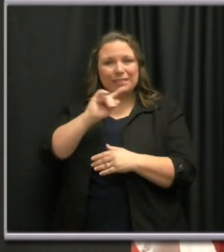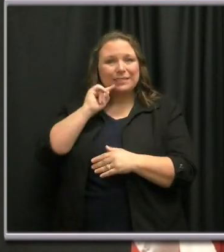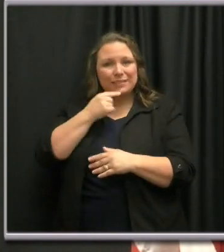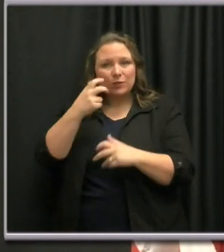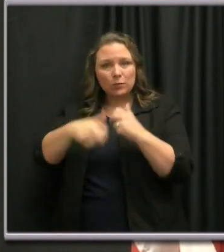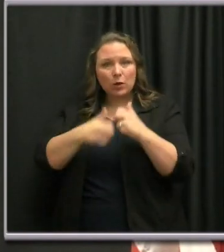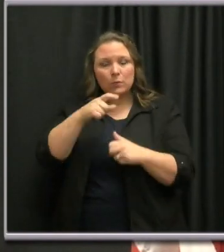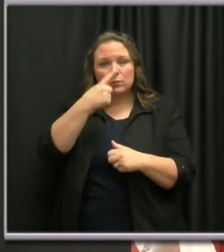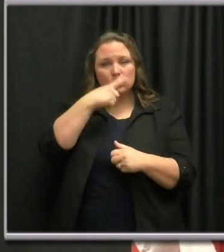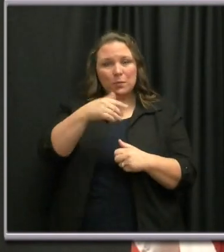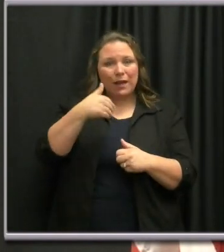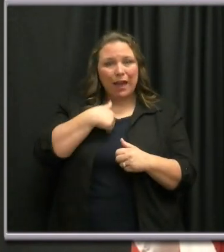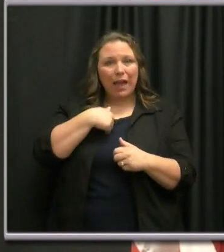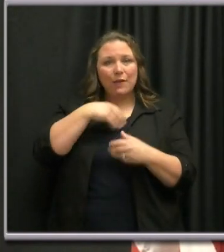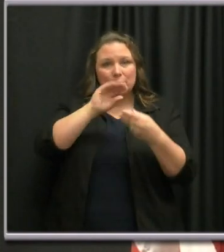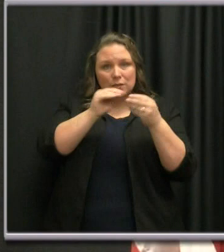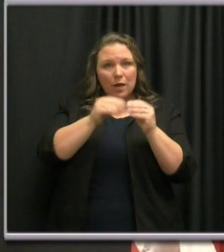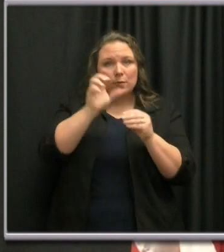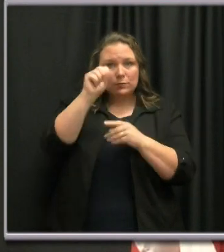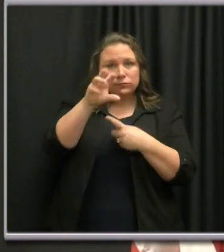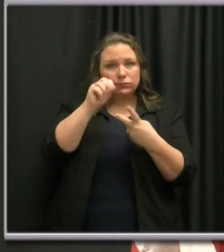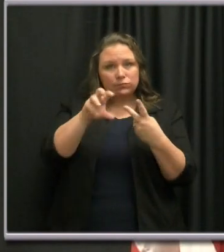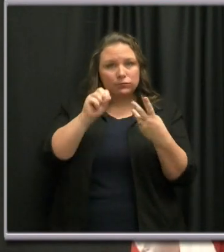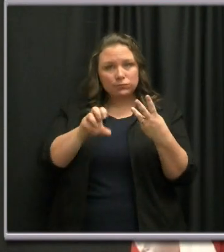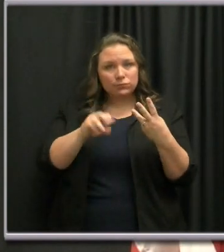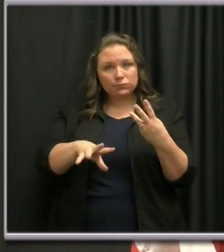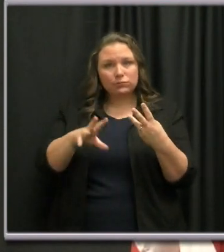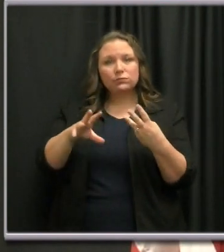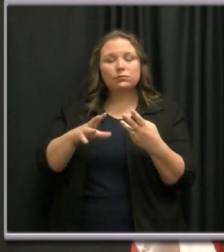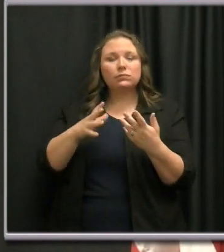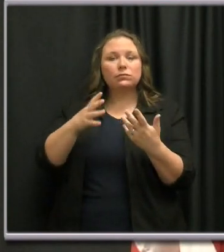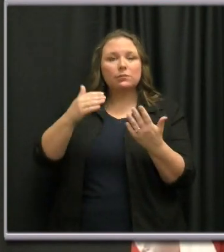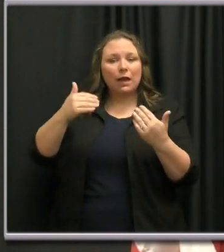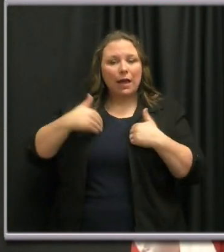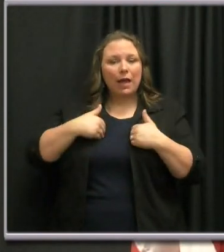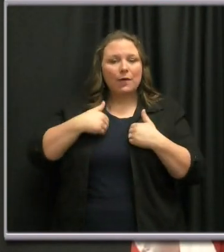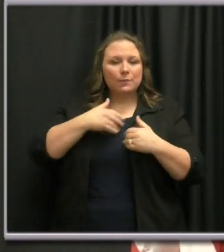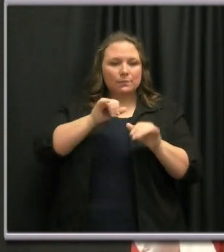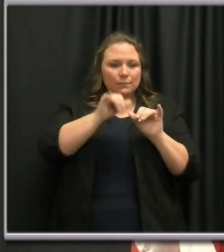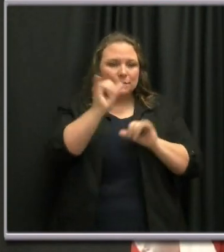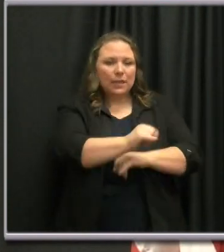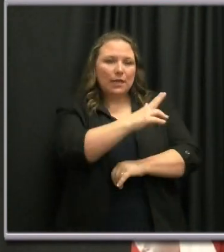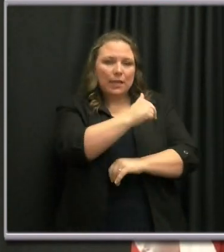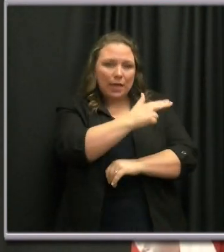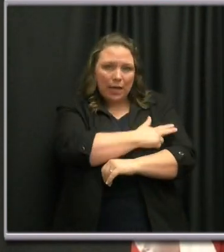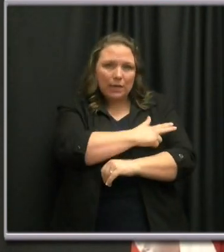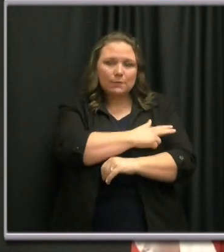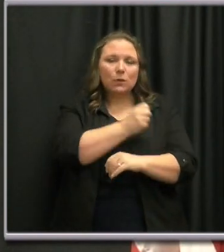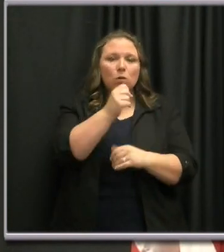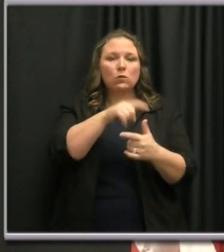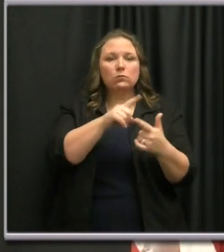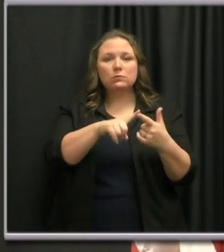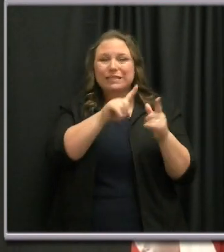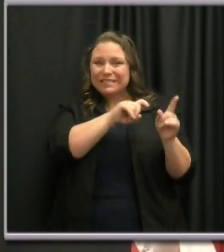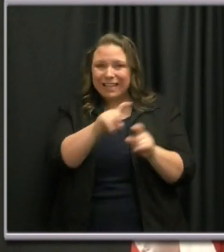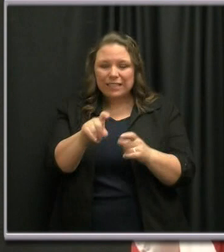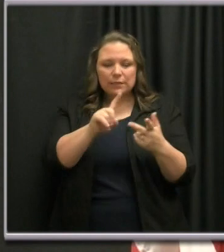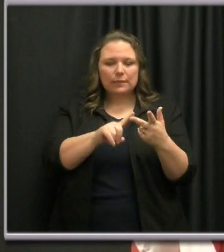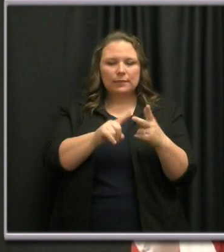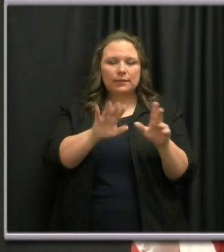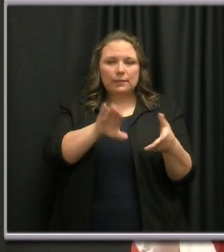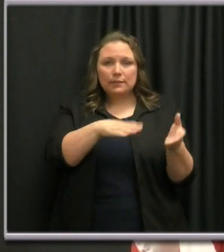those numbers of Caucasians, African Americans, and Latinos that have been in the hospitals, been tested, and